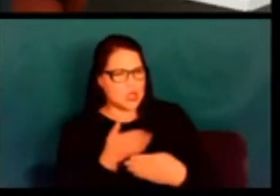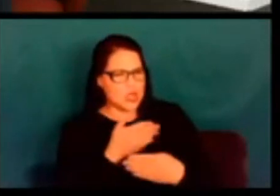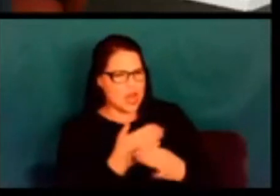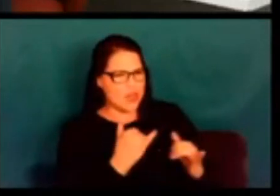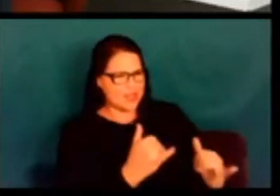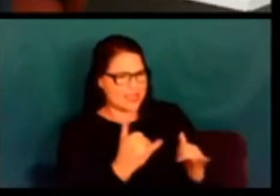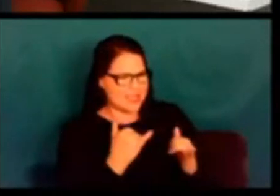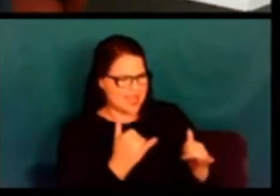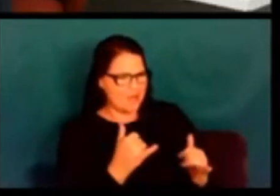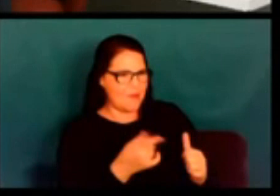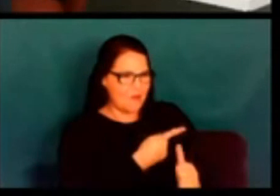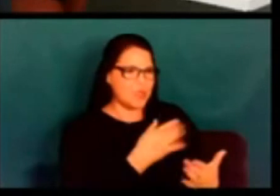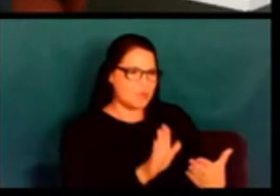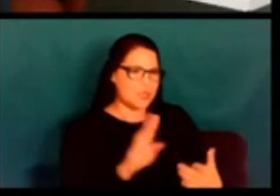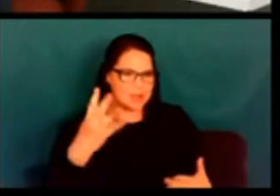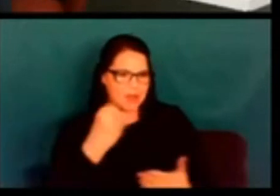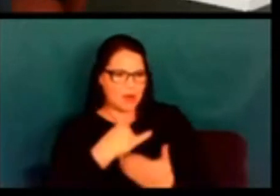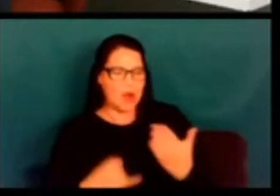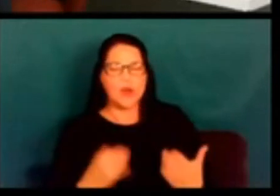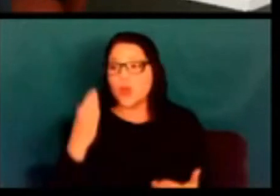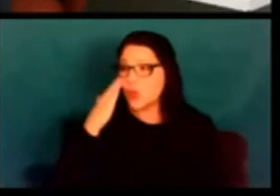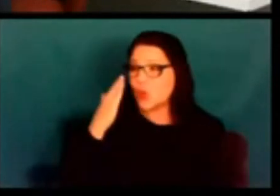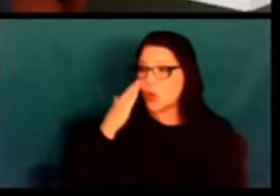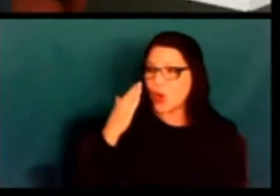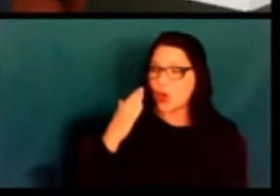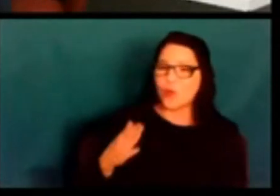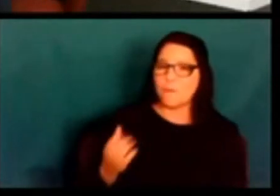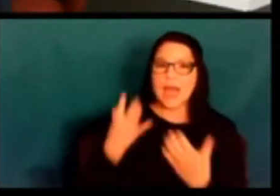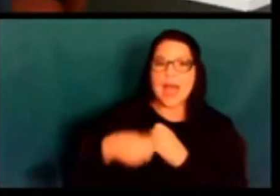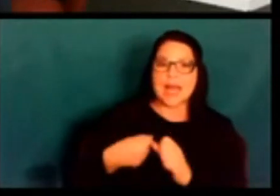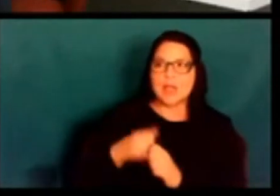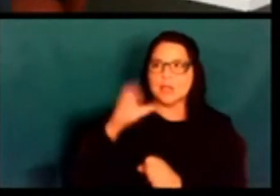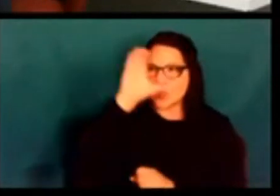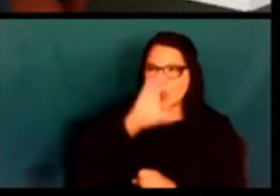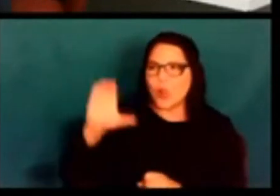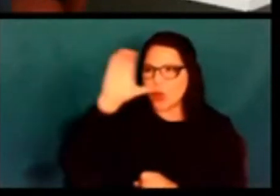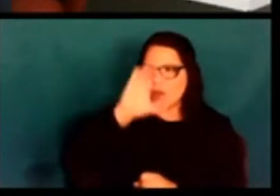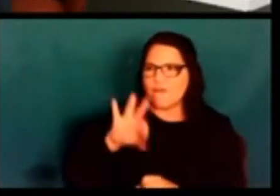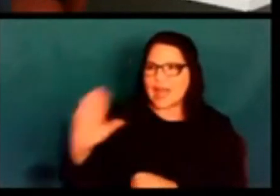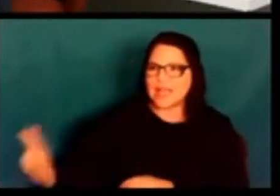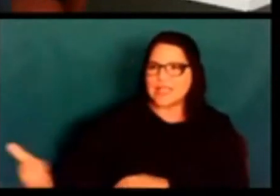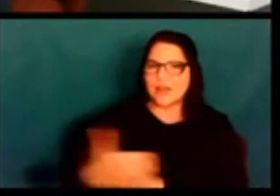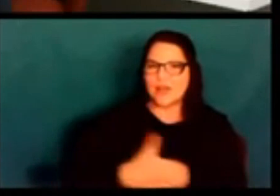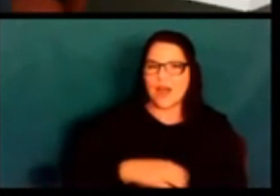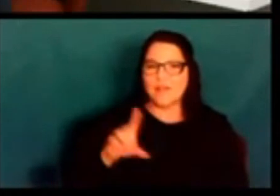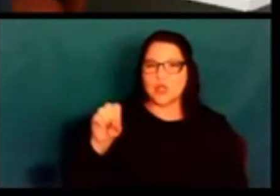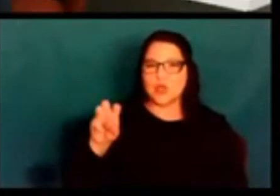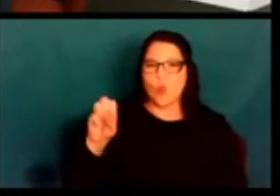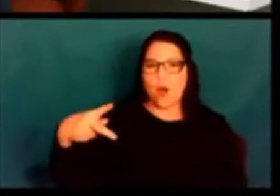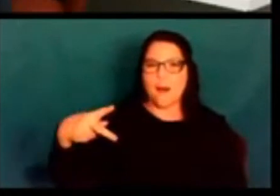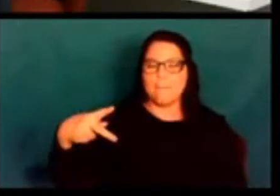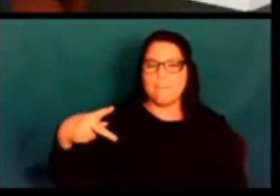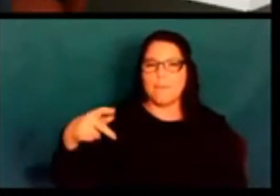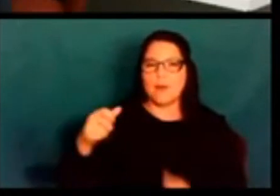It took me years to find that collection of his doo-wop records with the groups